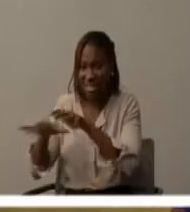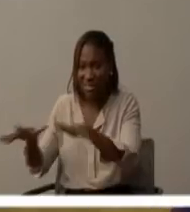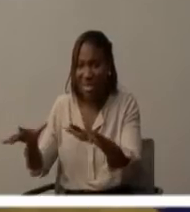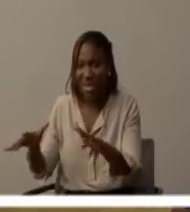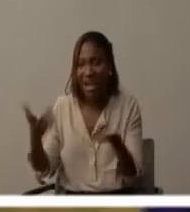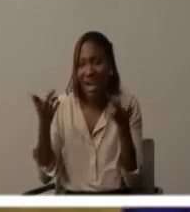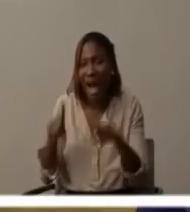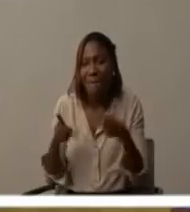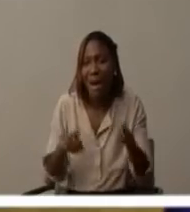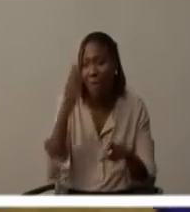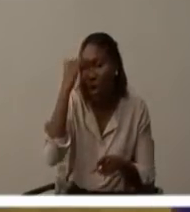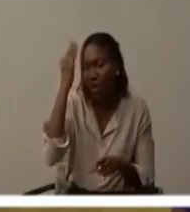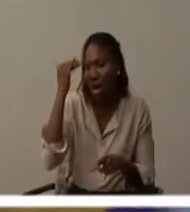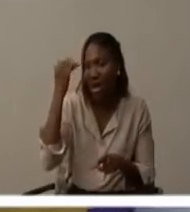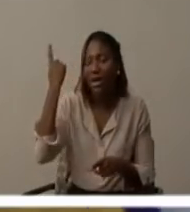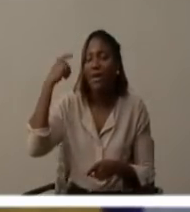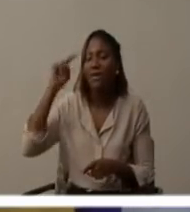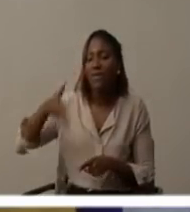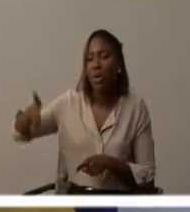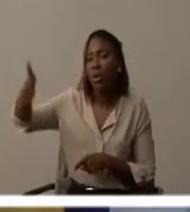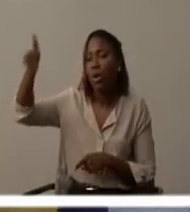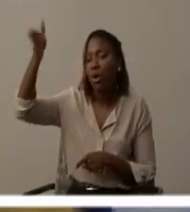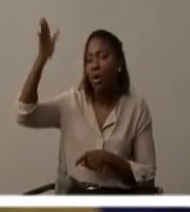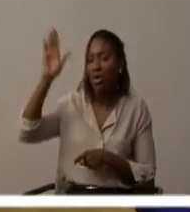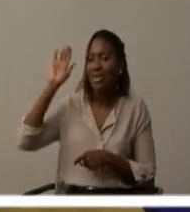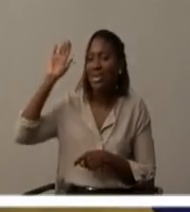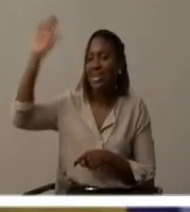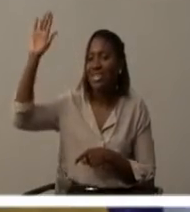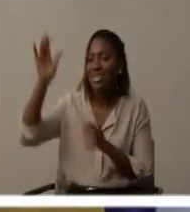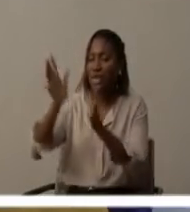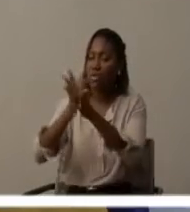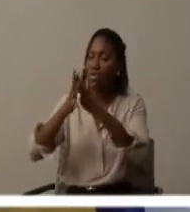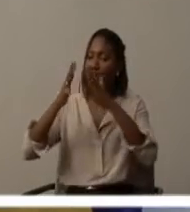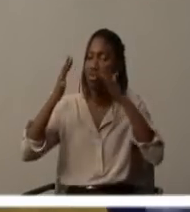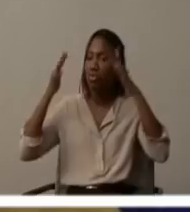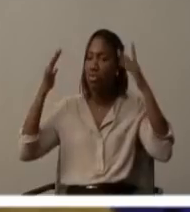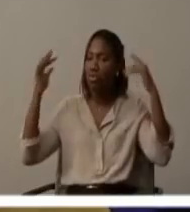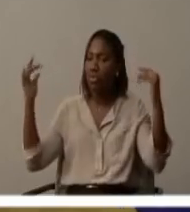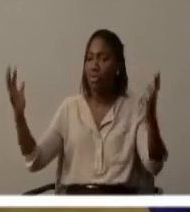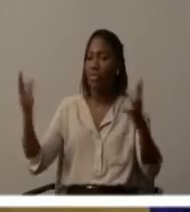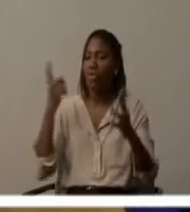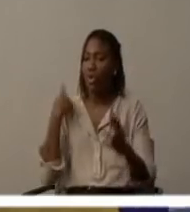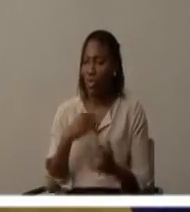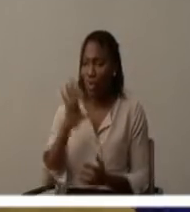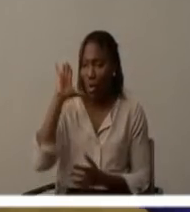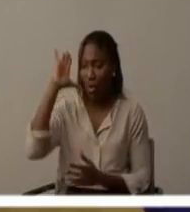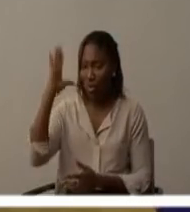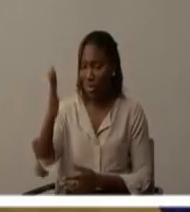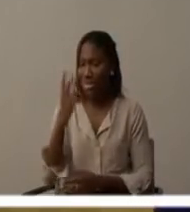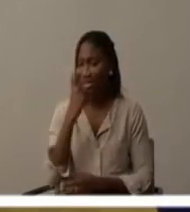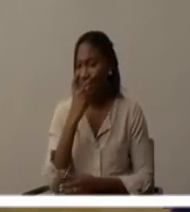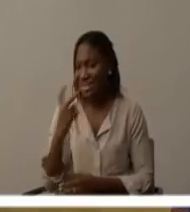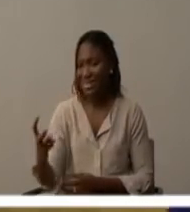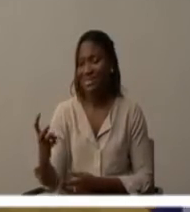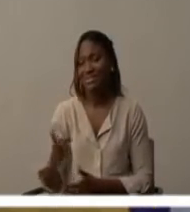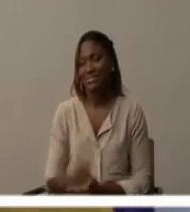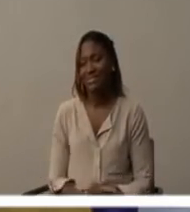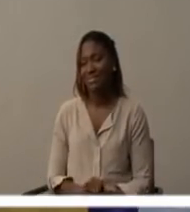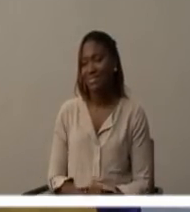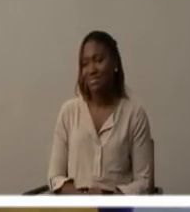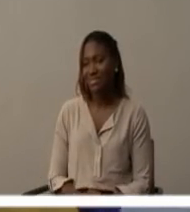glory of God will be revealed. That's why it's happening, that the glory of God will be